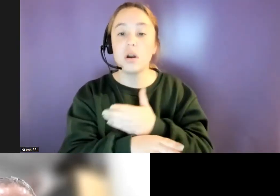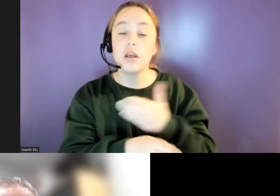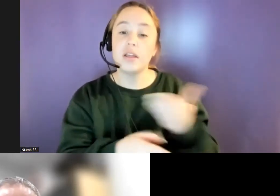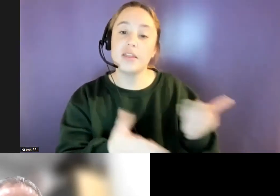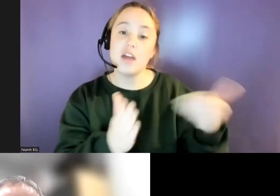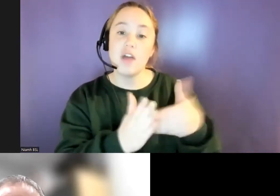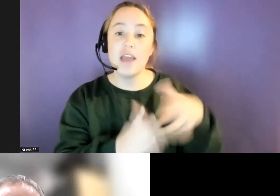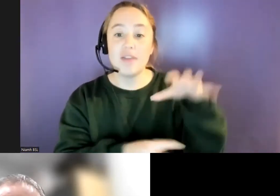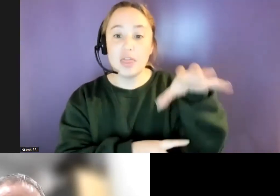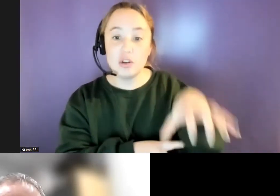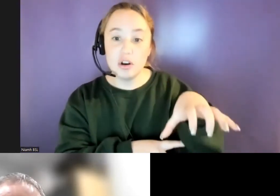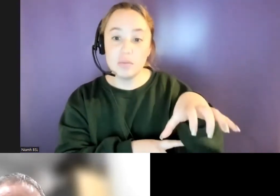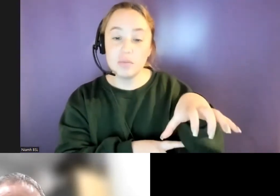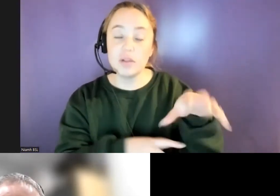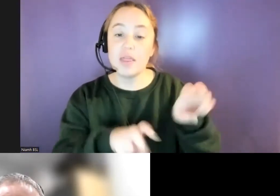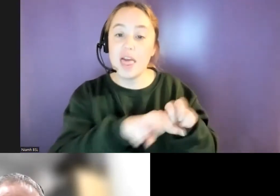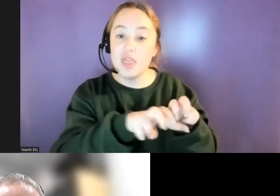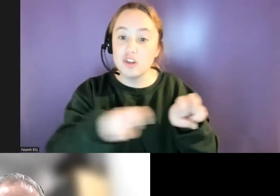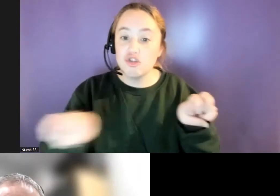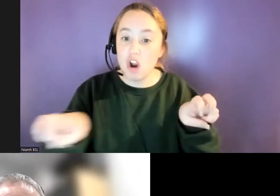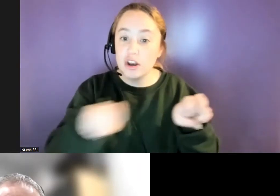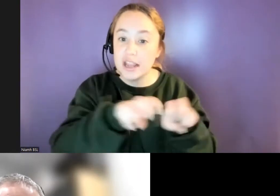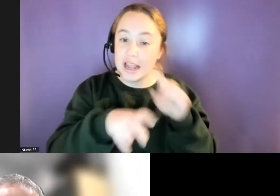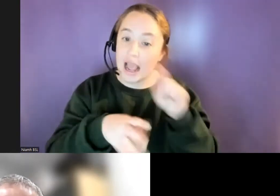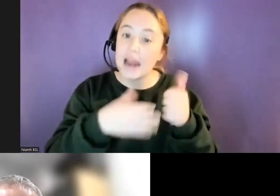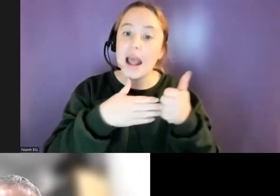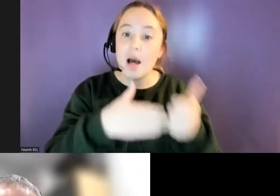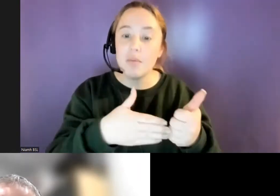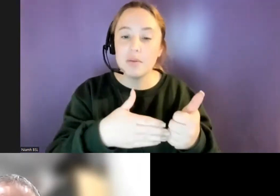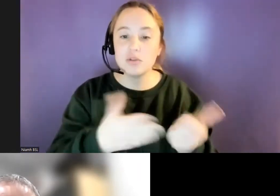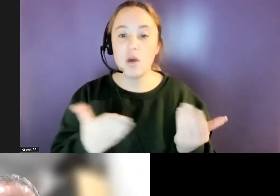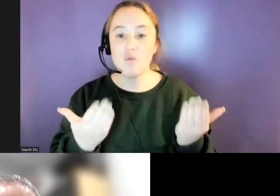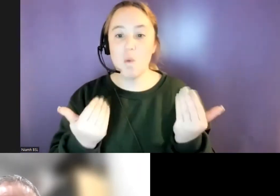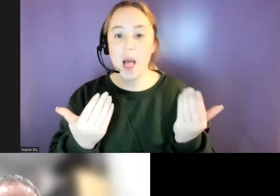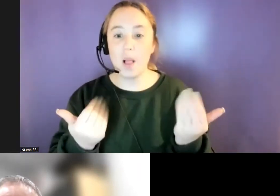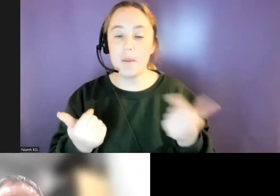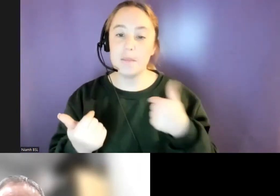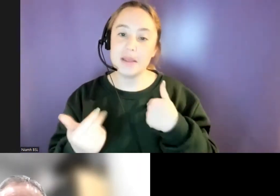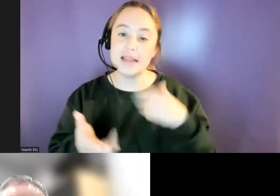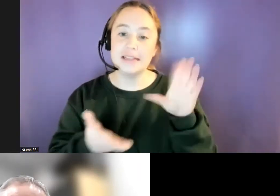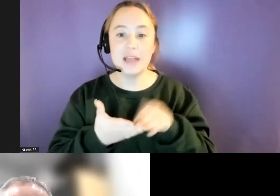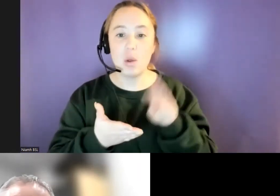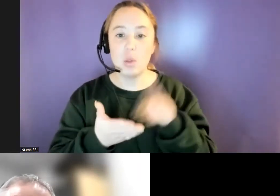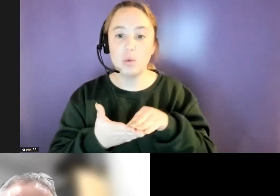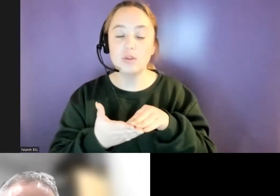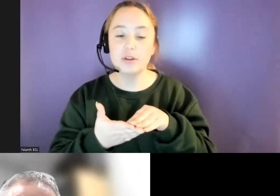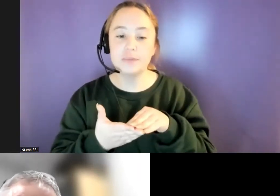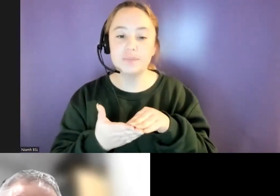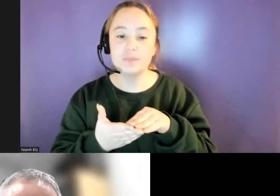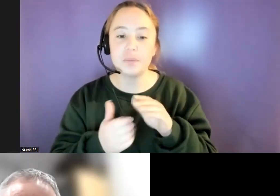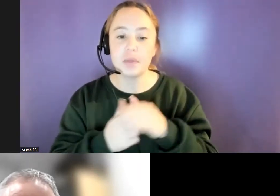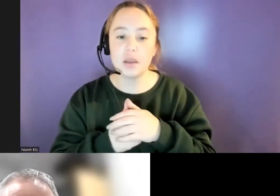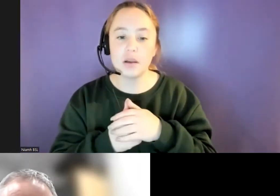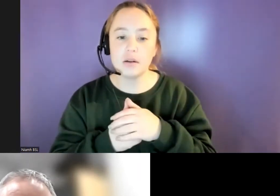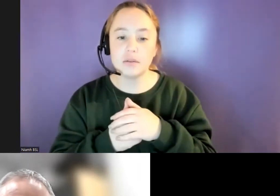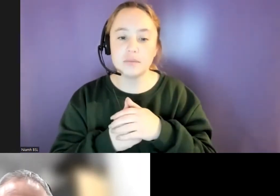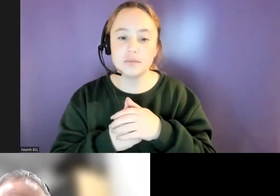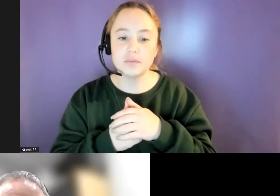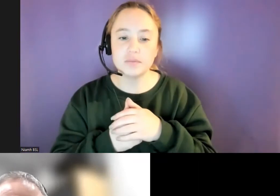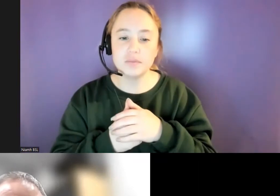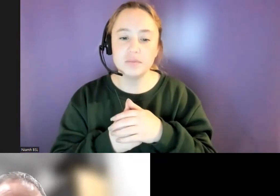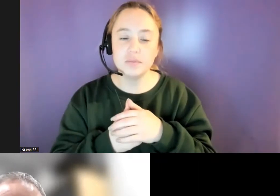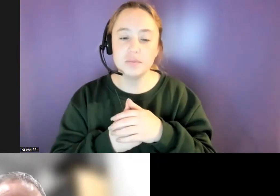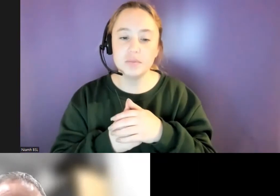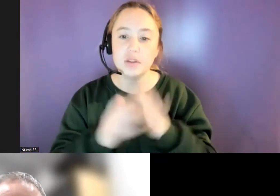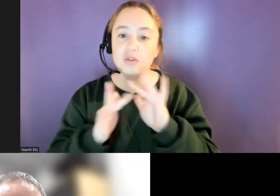through. So we're in dialogue with Welcome Me at the minute. They're making some slight changes to